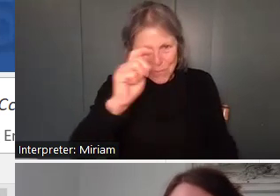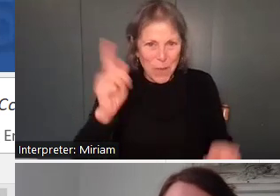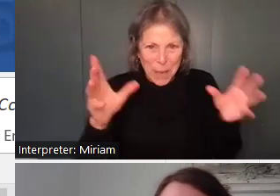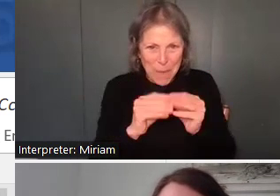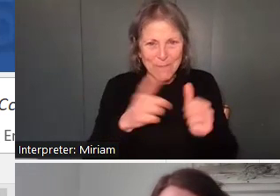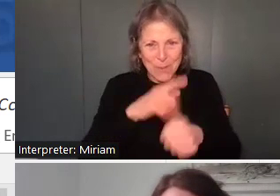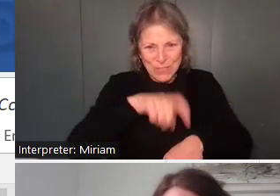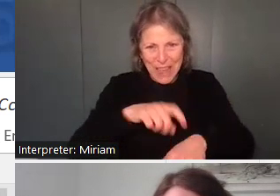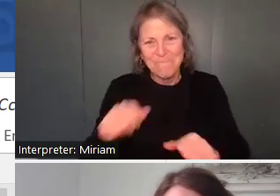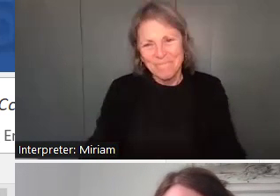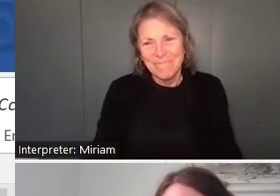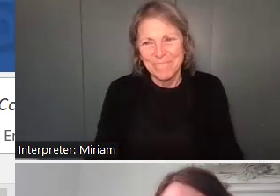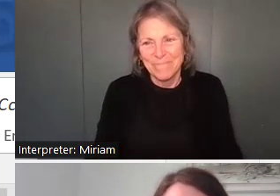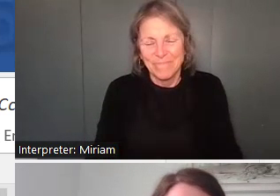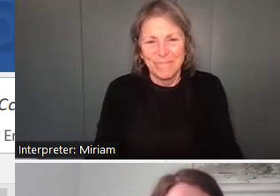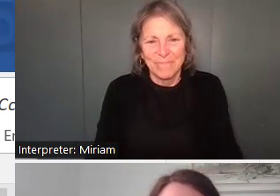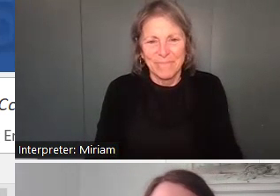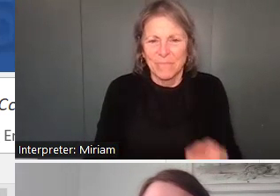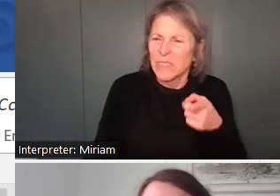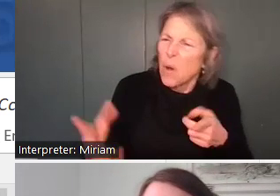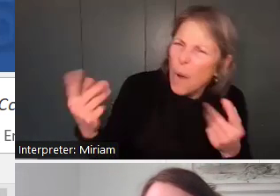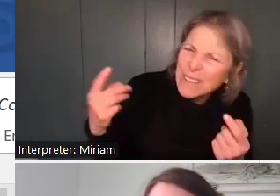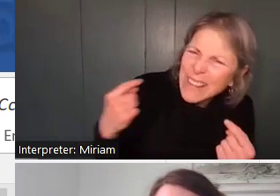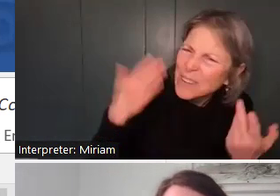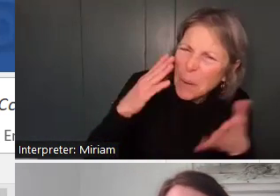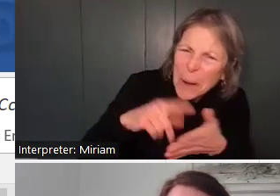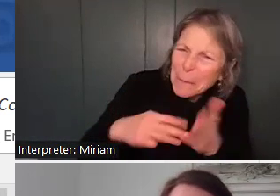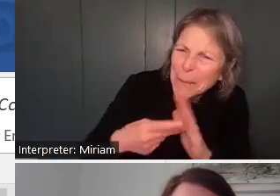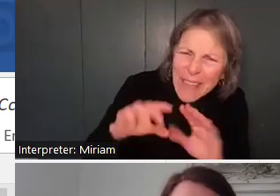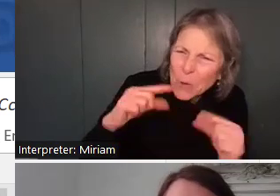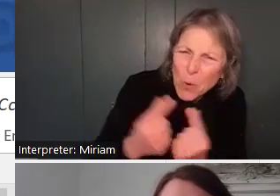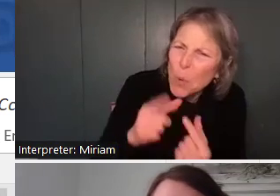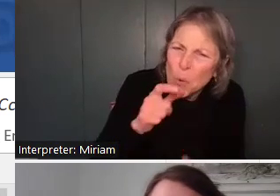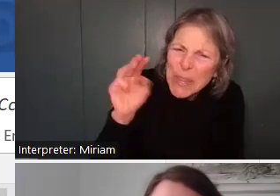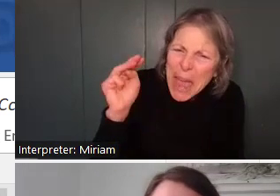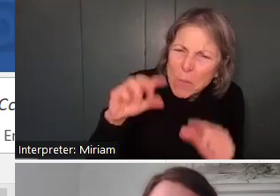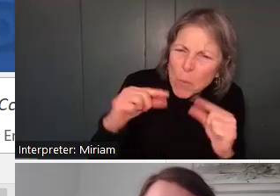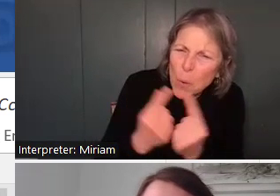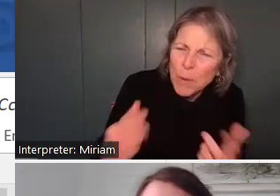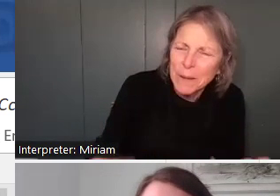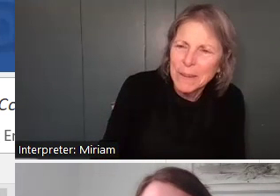Yeah, that's I'm sorry, I don't know what that important. group is. What is that group? Sorry. That.